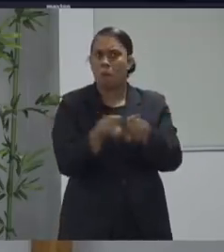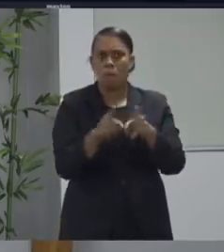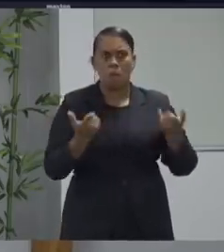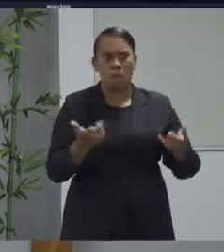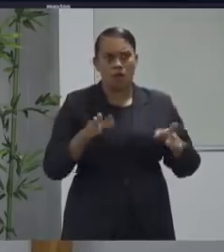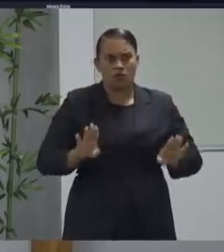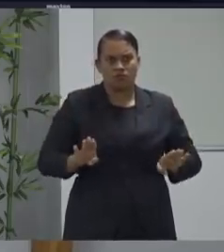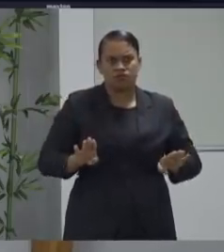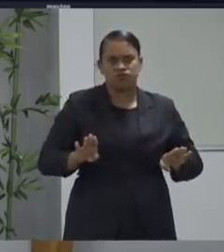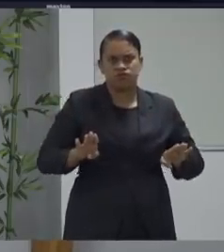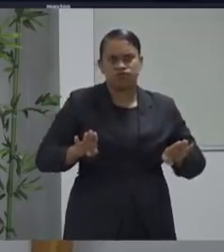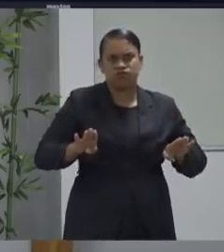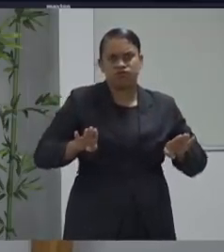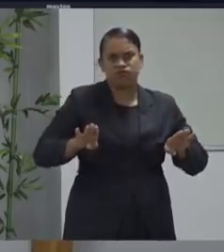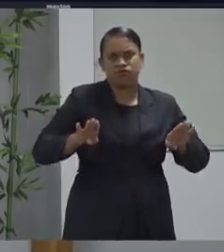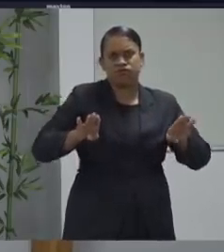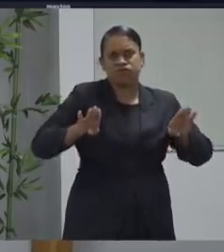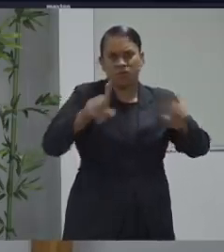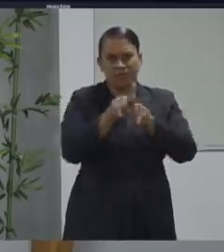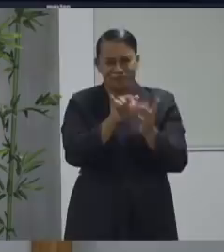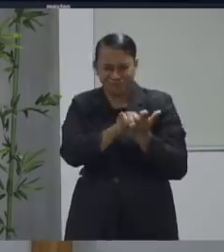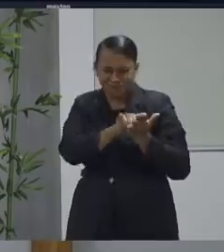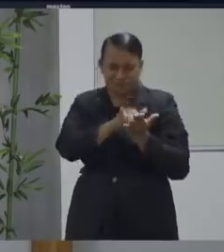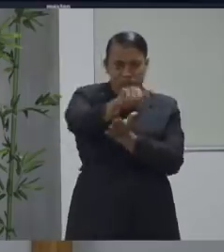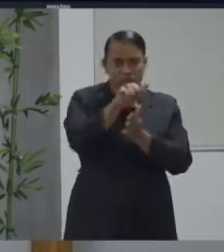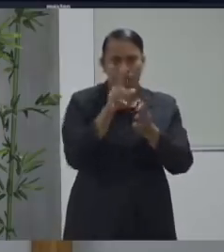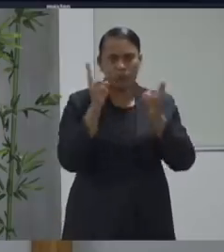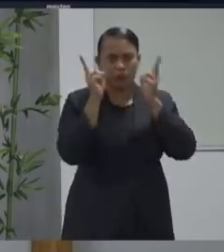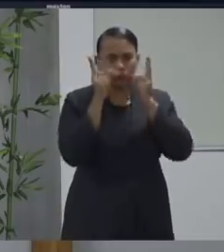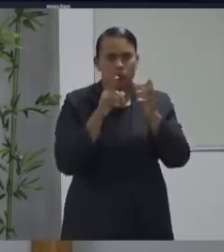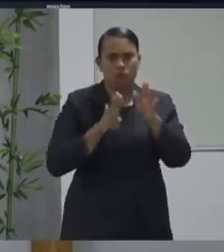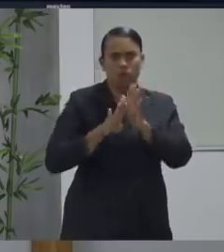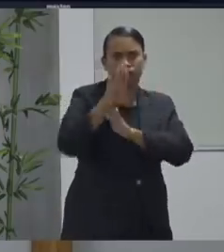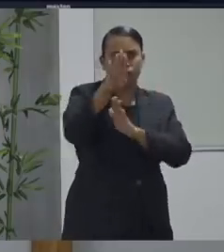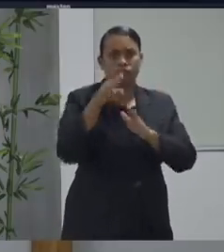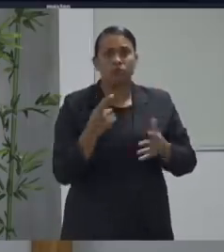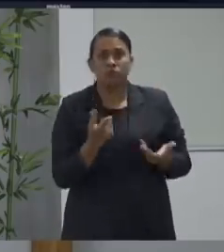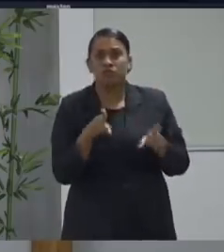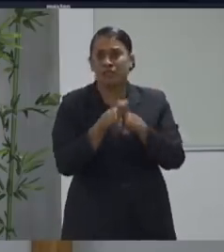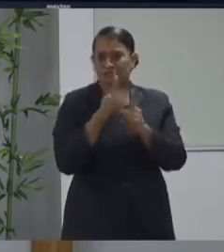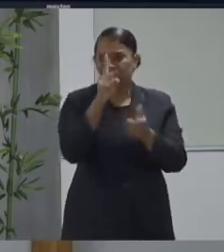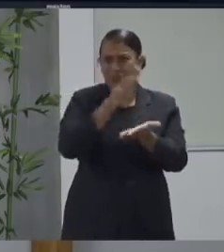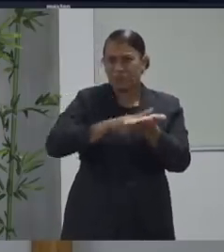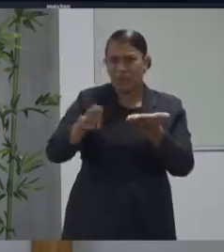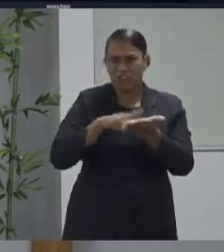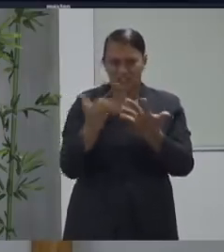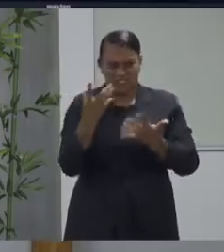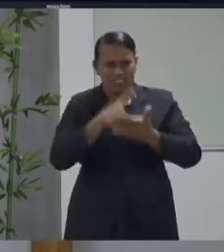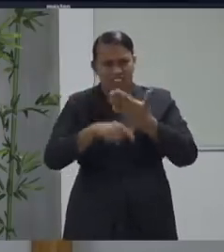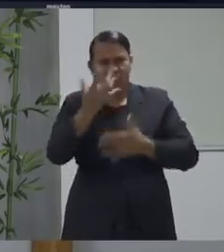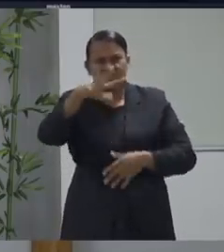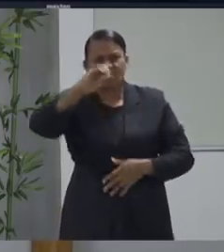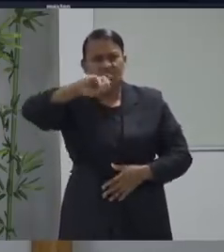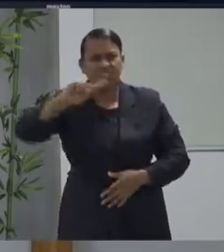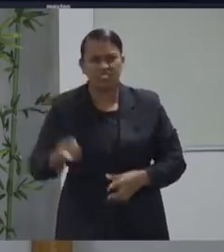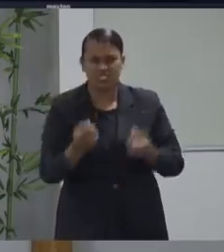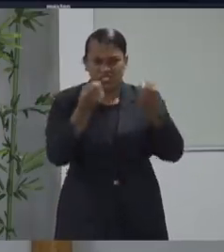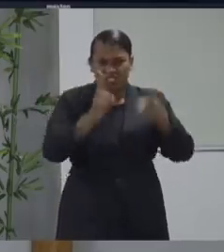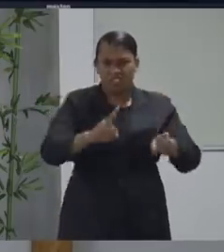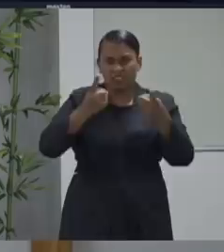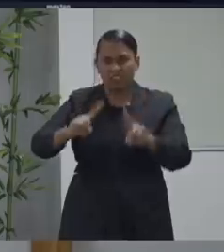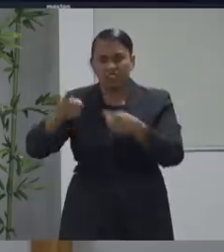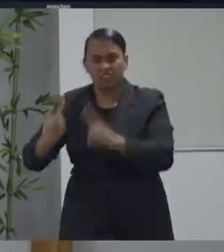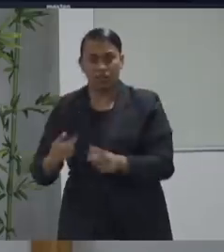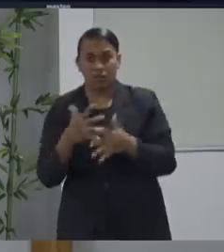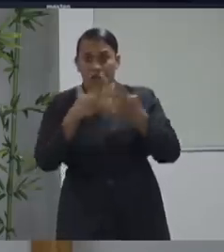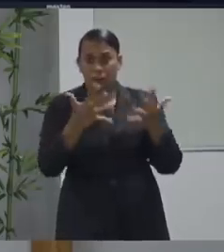Globally, there are over 1 million cases and over 50,000 deaths. In the